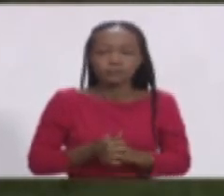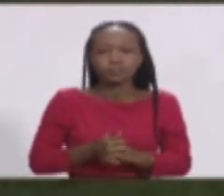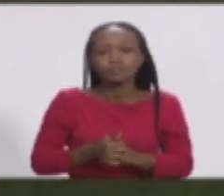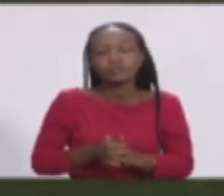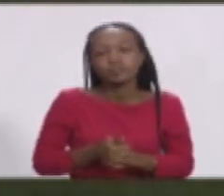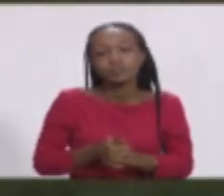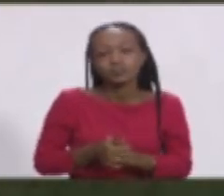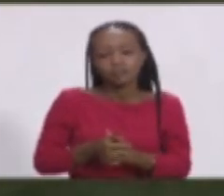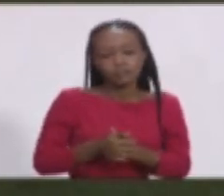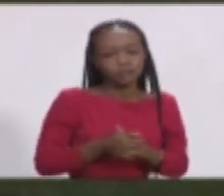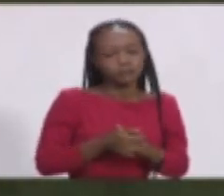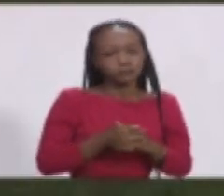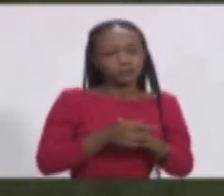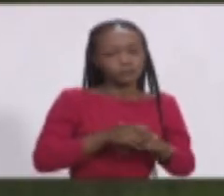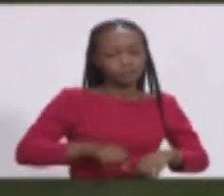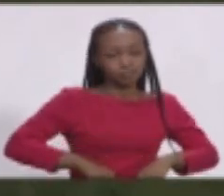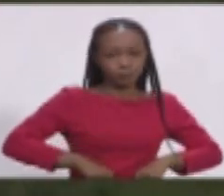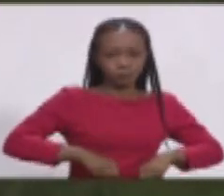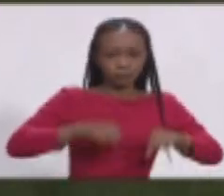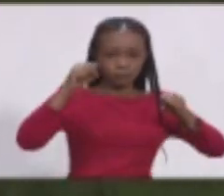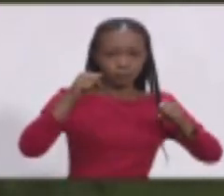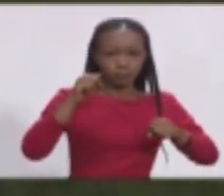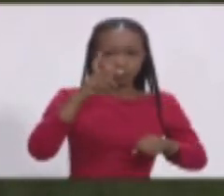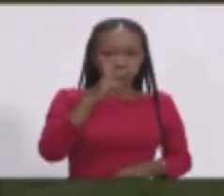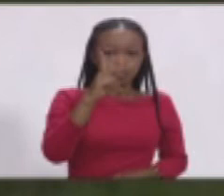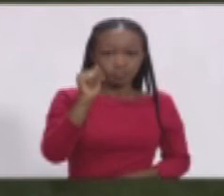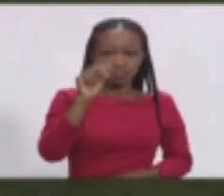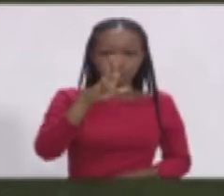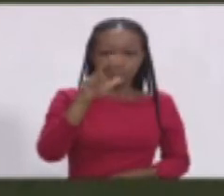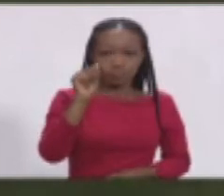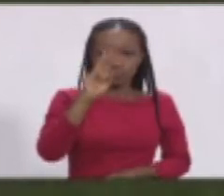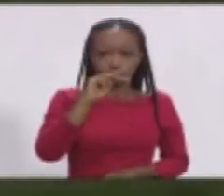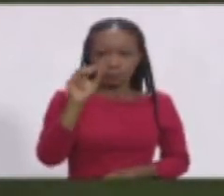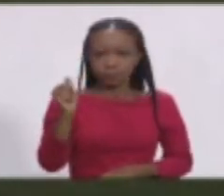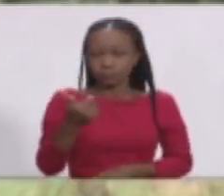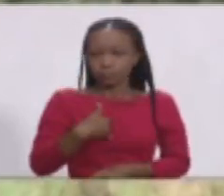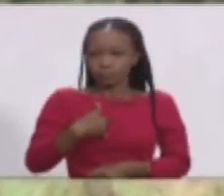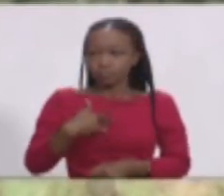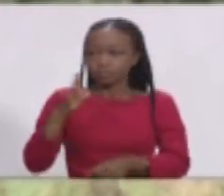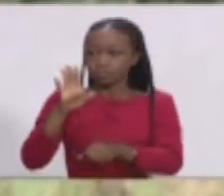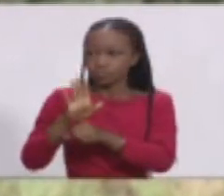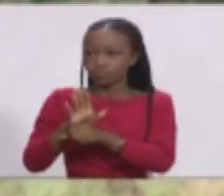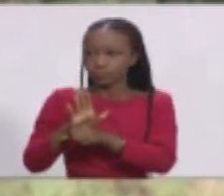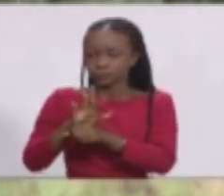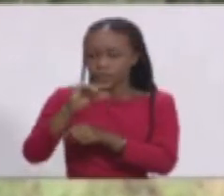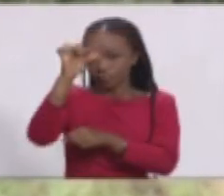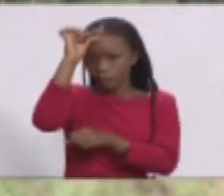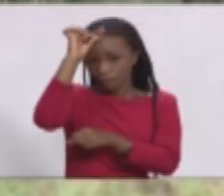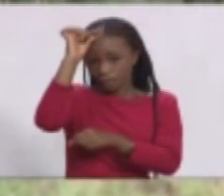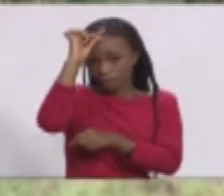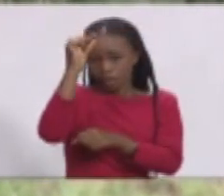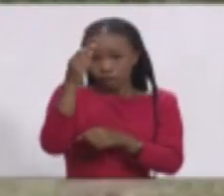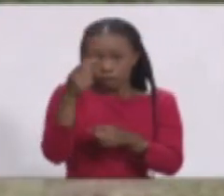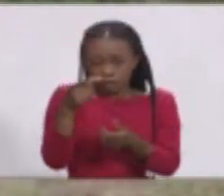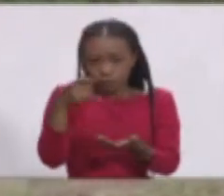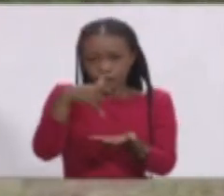Expedition's Maasai Safari Chief Executive Officer Pankras Karema says they have already lost millions since the government announced Kenya's first case in